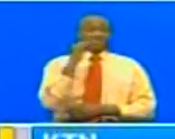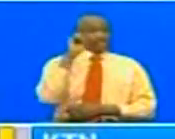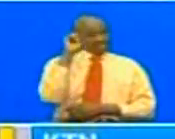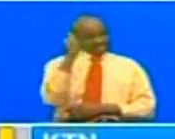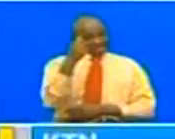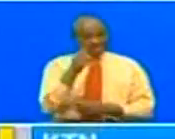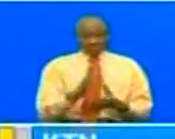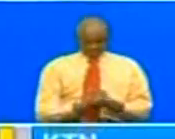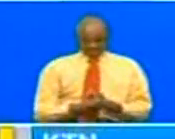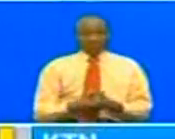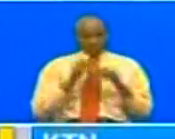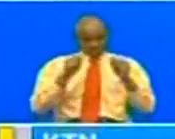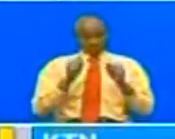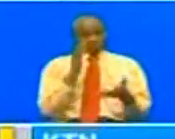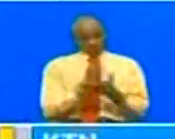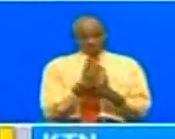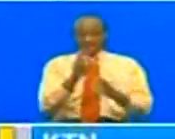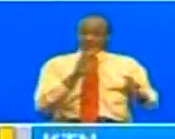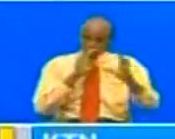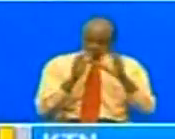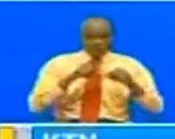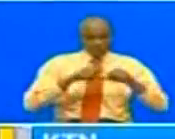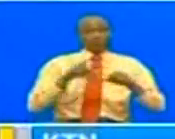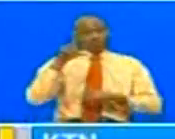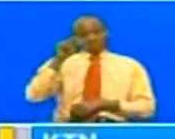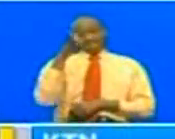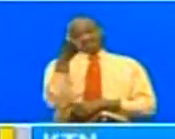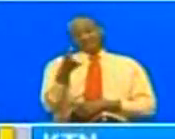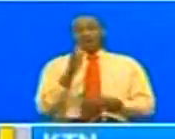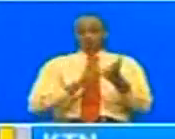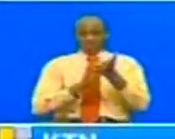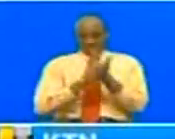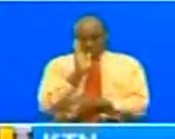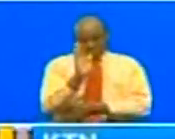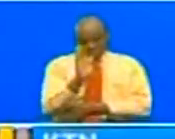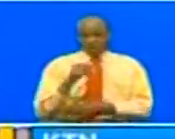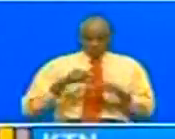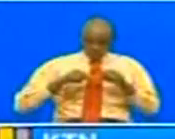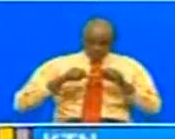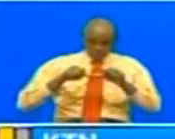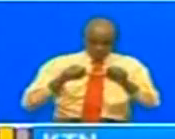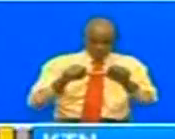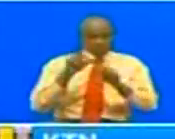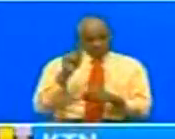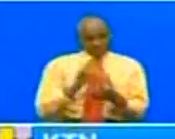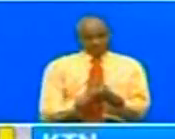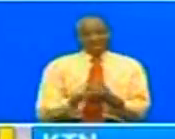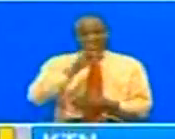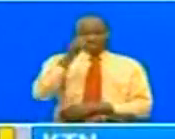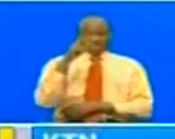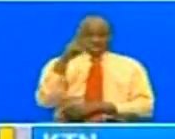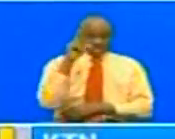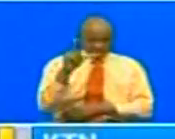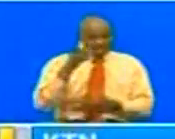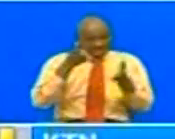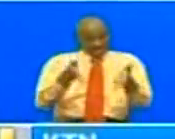Kenya. So that conversation continues on Twitter. Keep your comments going on Twitter. JKL is